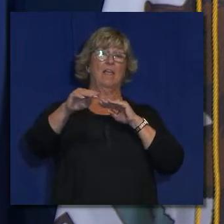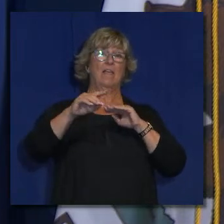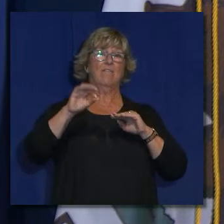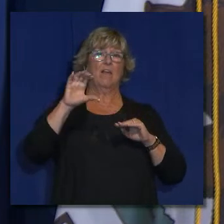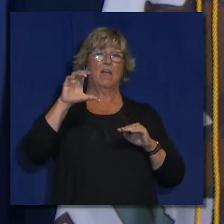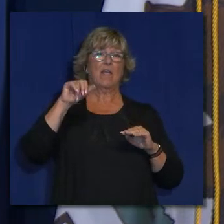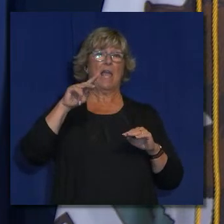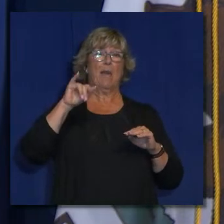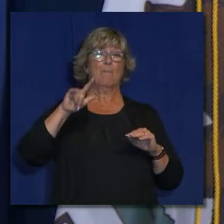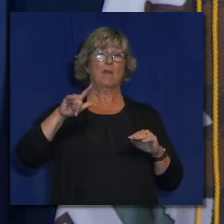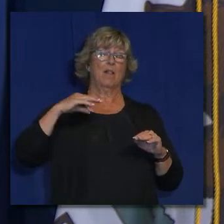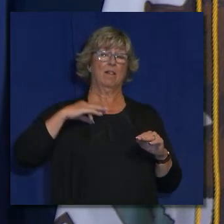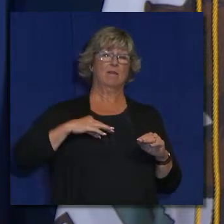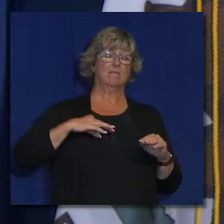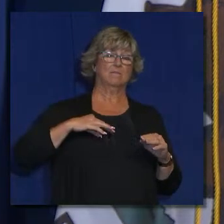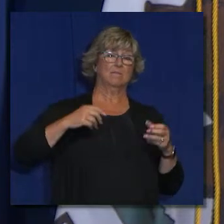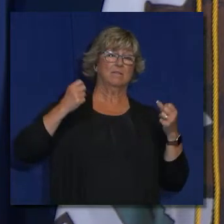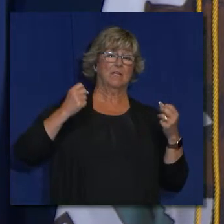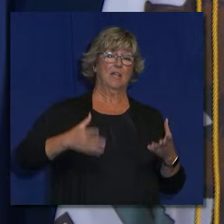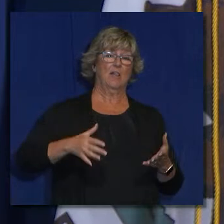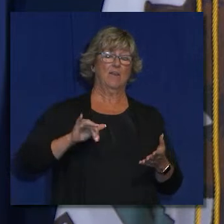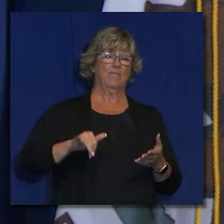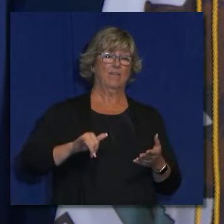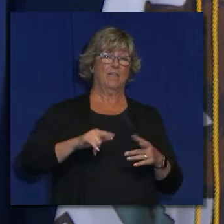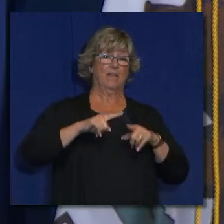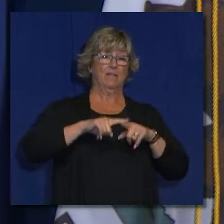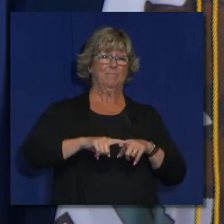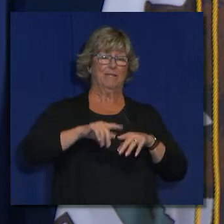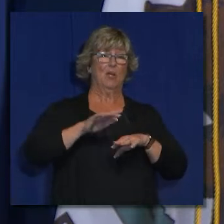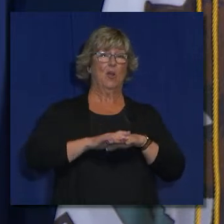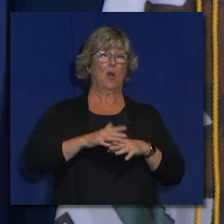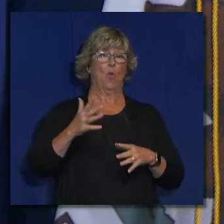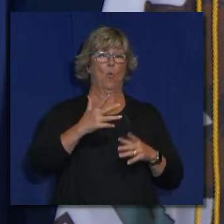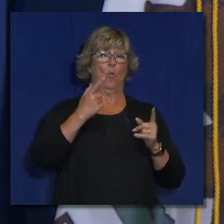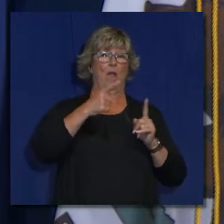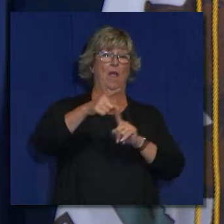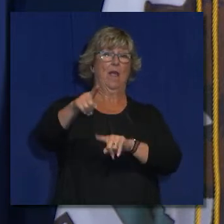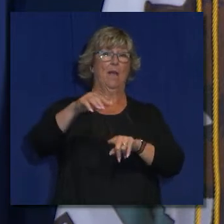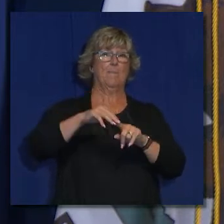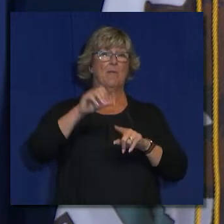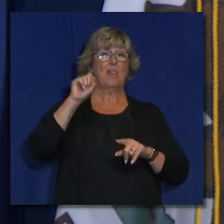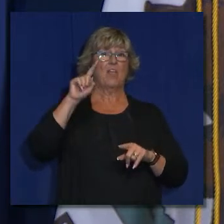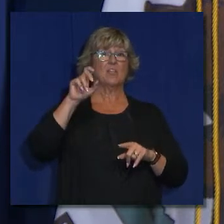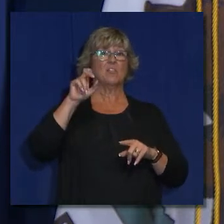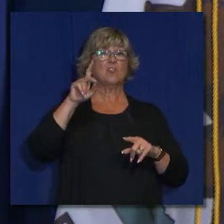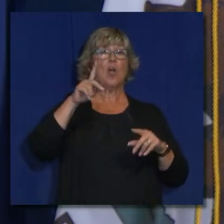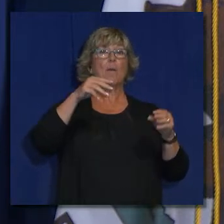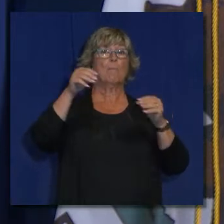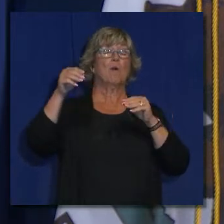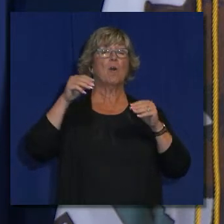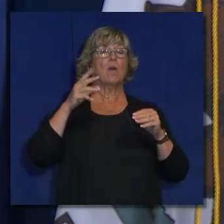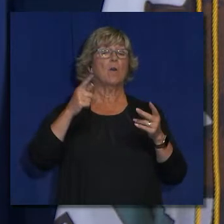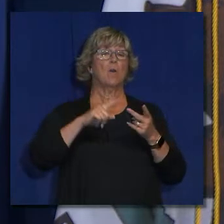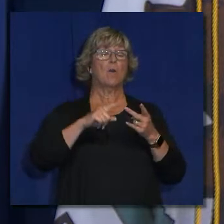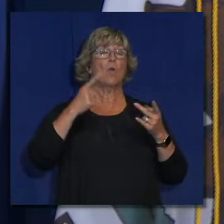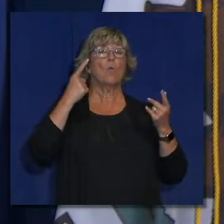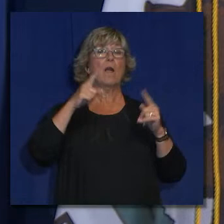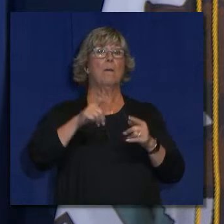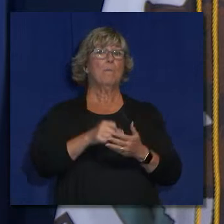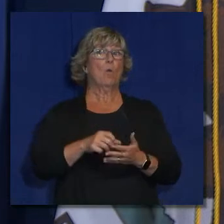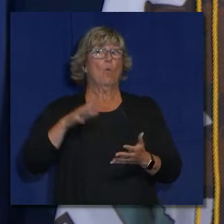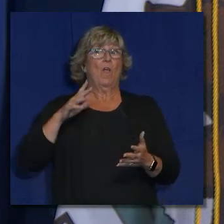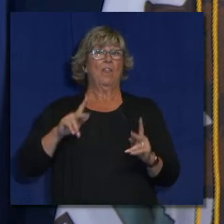capital gains and realize that a lot of that is predicated on what's happening in the stock market and what's happening with very